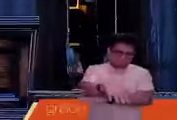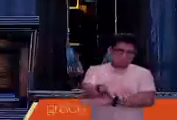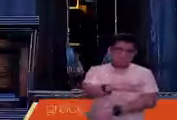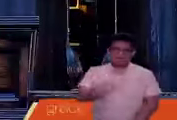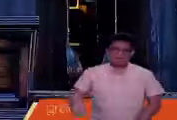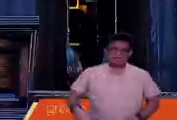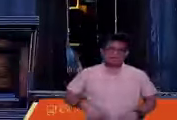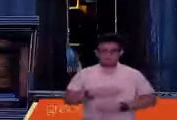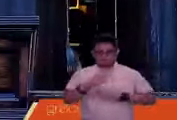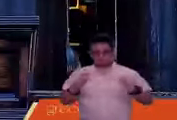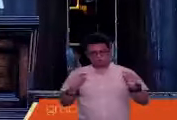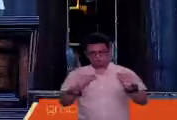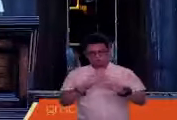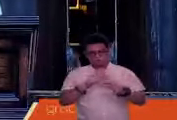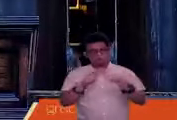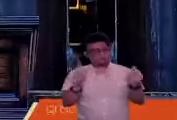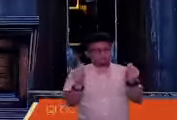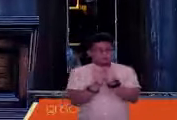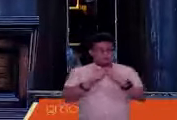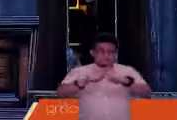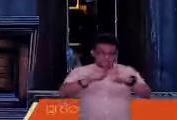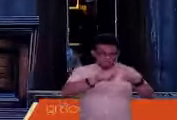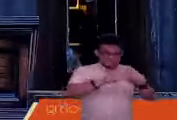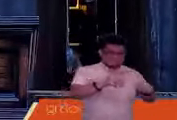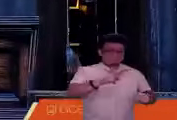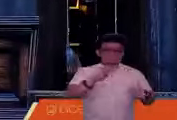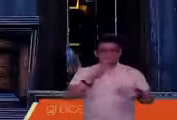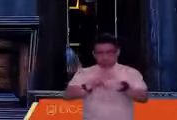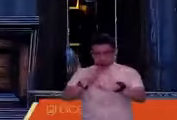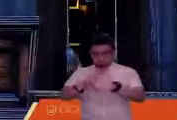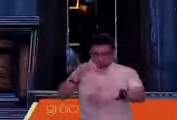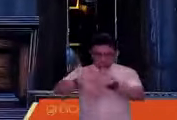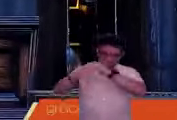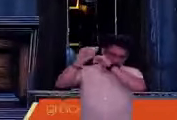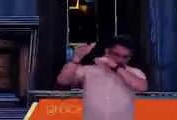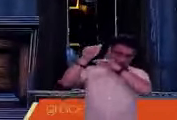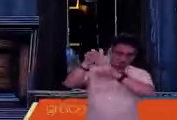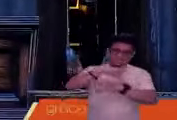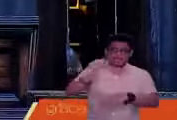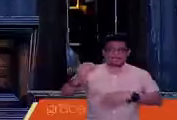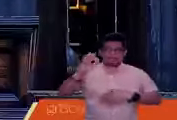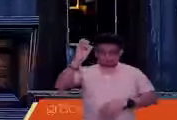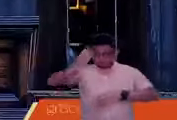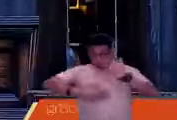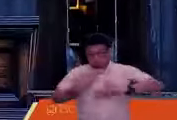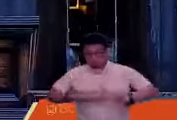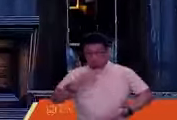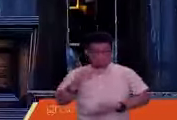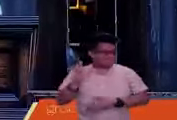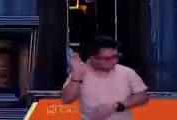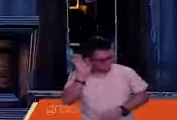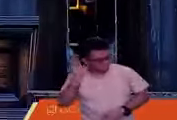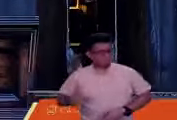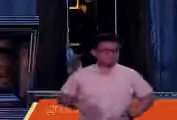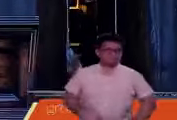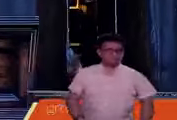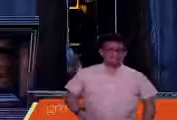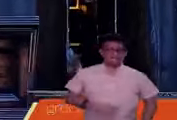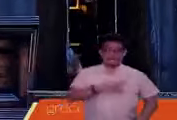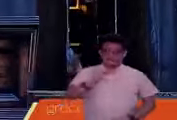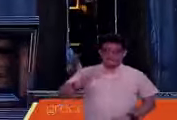the different ministries dito sa bukid. Unya nalipay ko nang nagapaminaw sa ilaha. Unya I